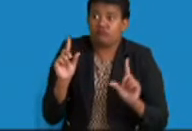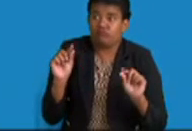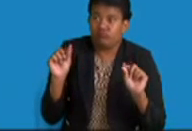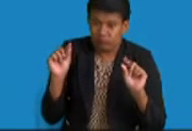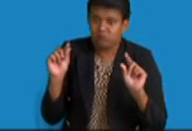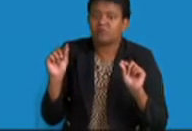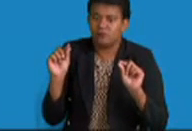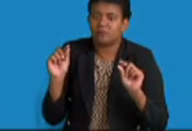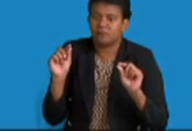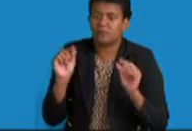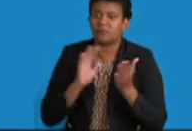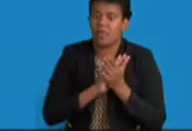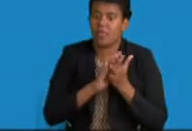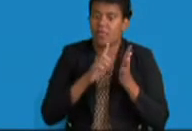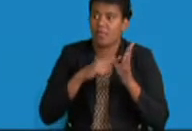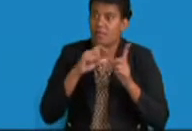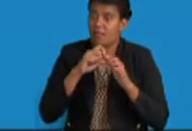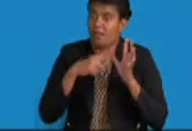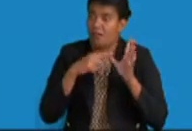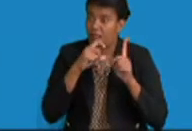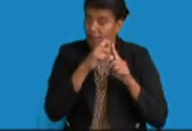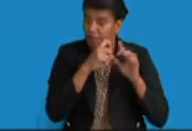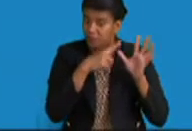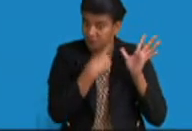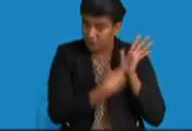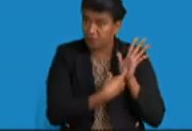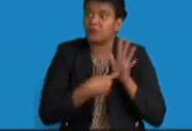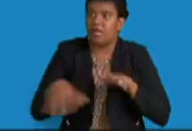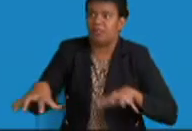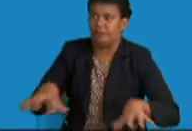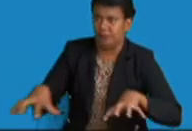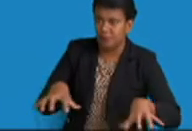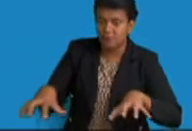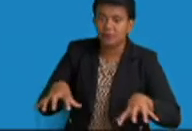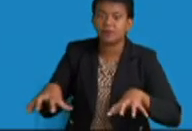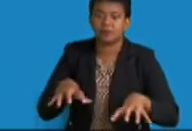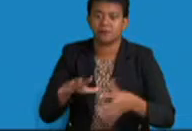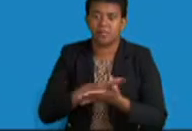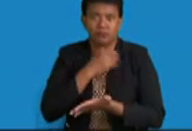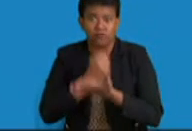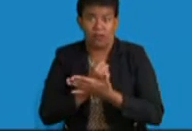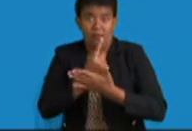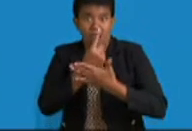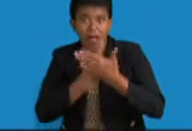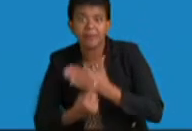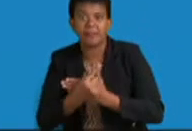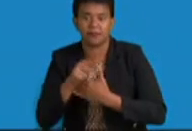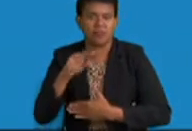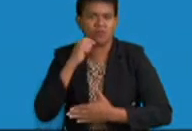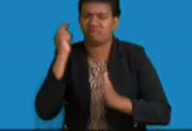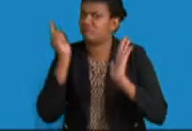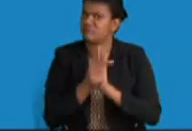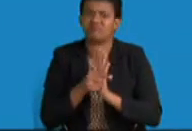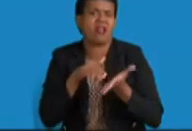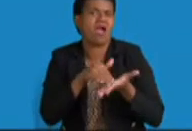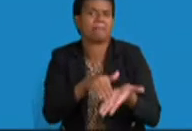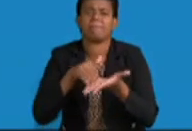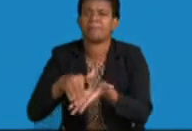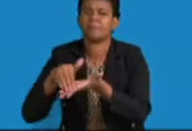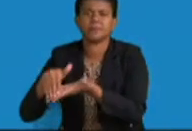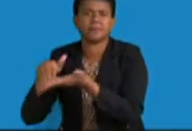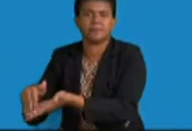at the strategic, operational, and technical levels to support national security interests as they pertain to natural